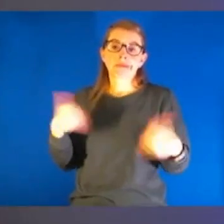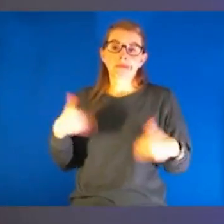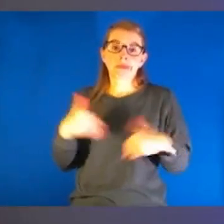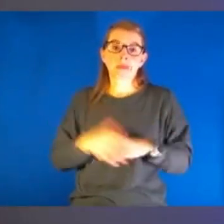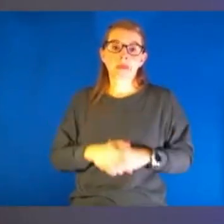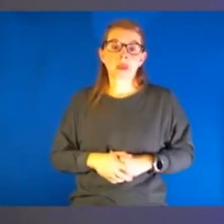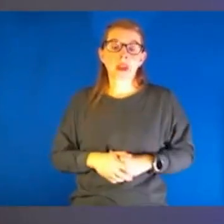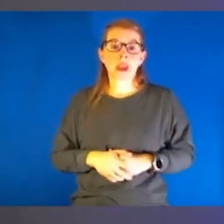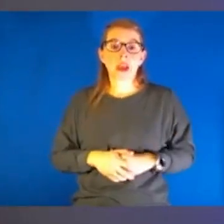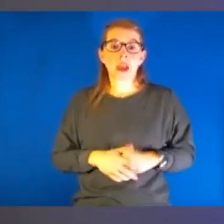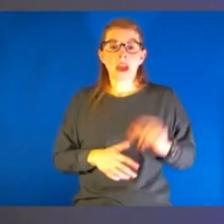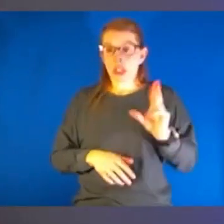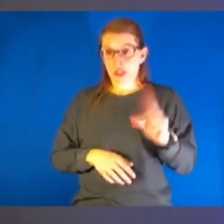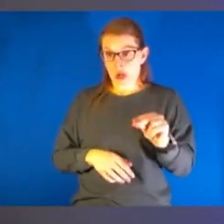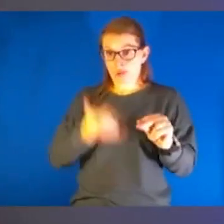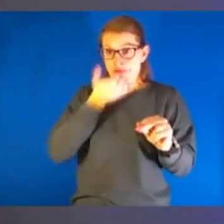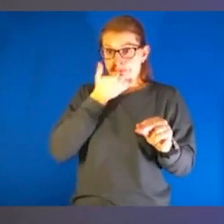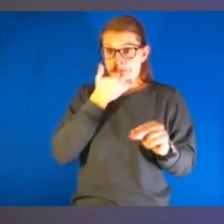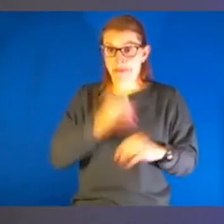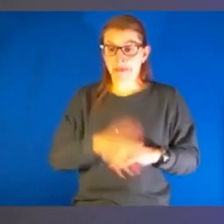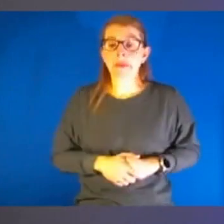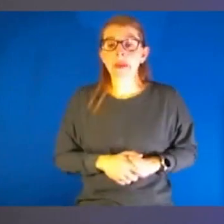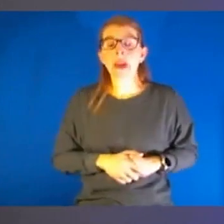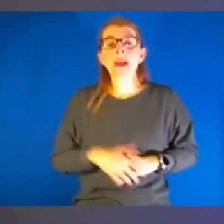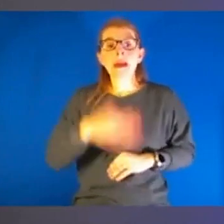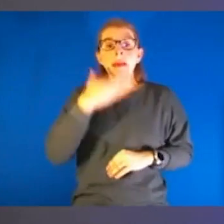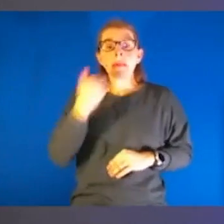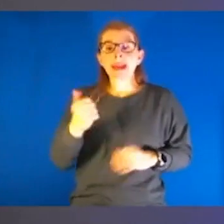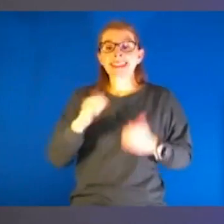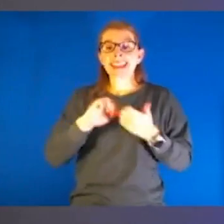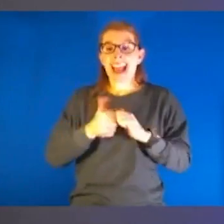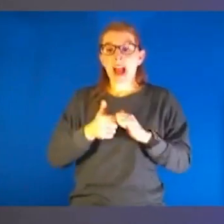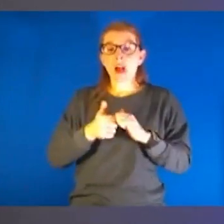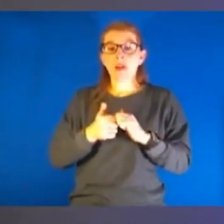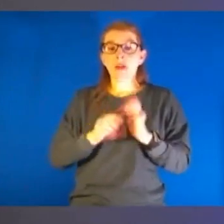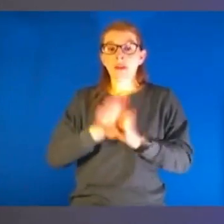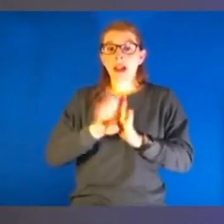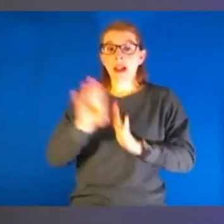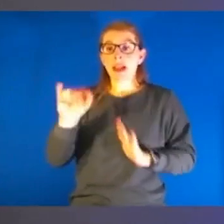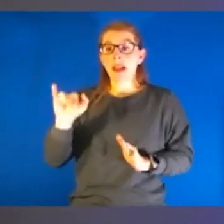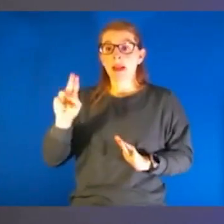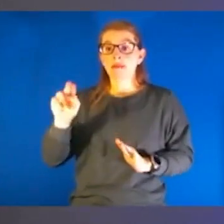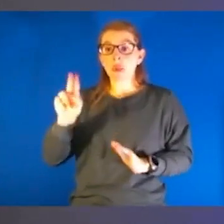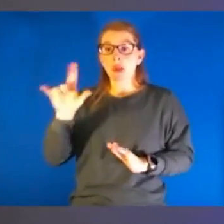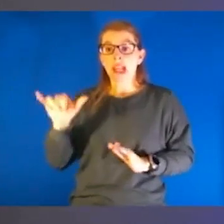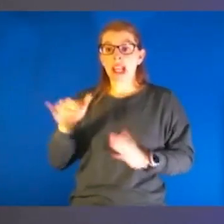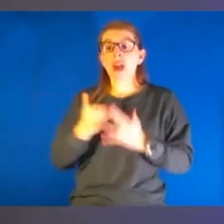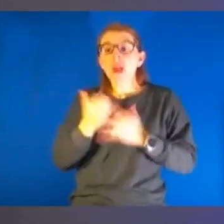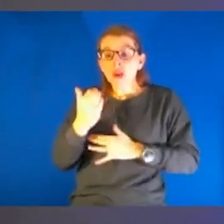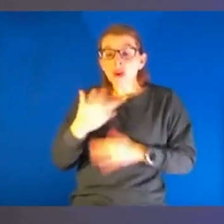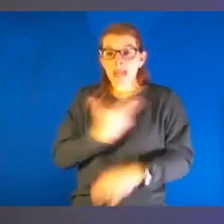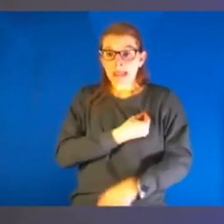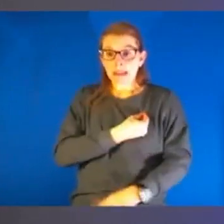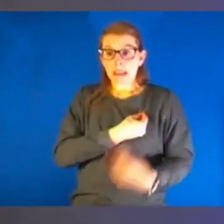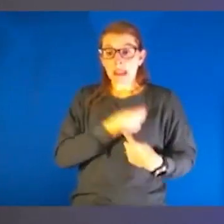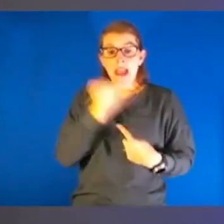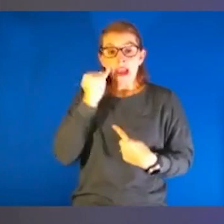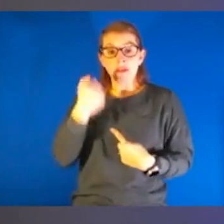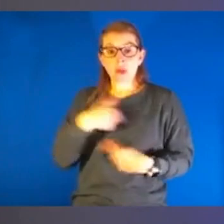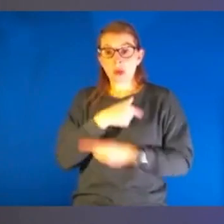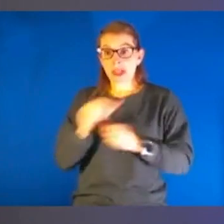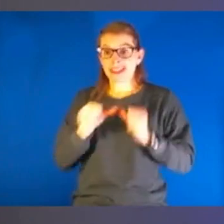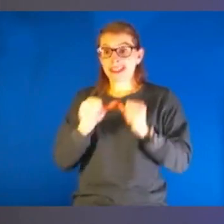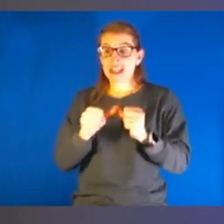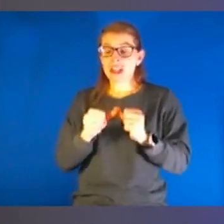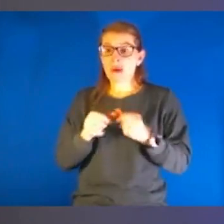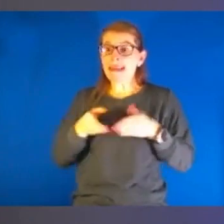No. that is incorrect. The best way to get the immunity is through vaccination, right? And if we continue to allow this to spread and